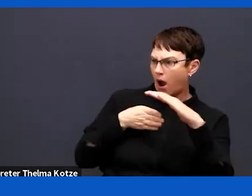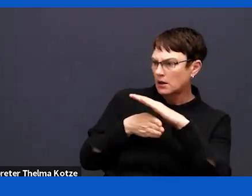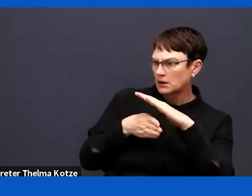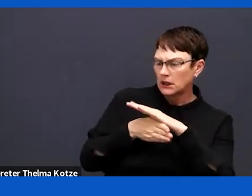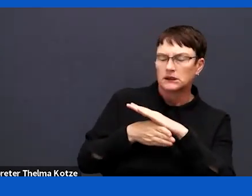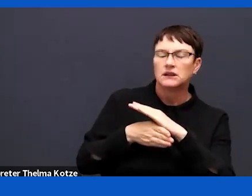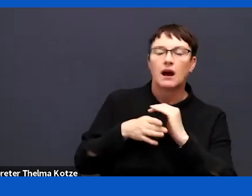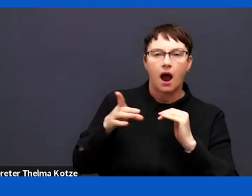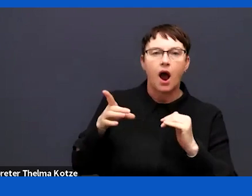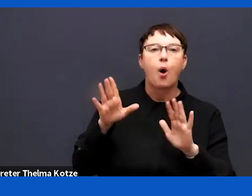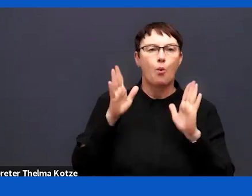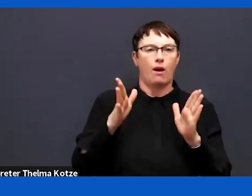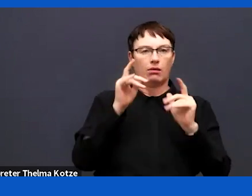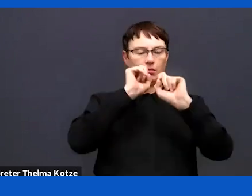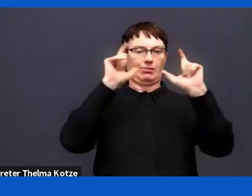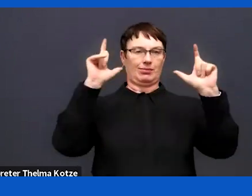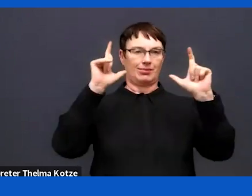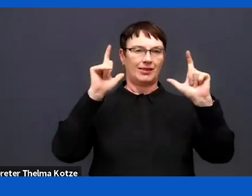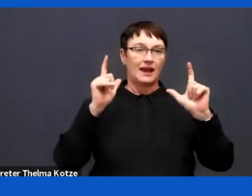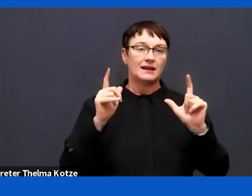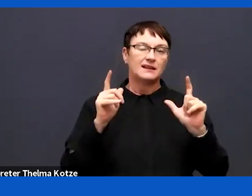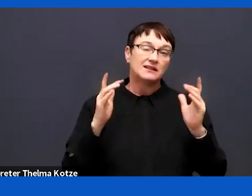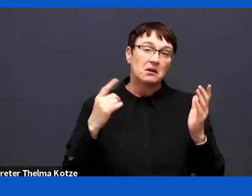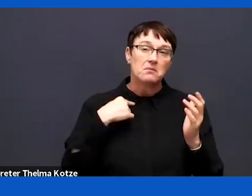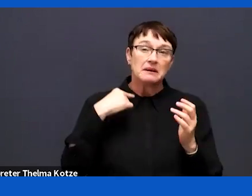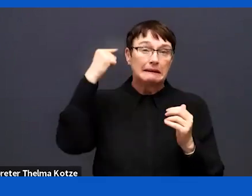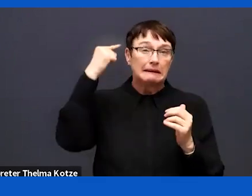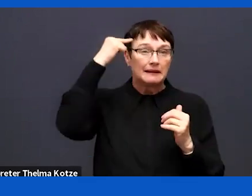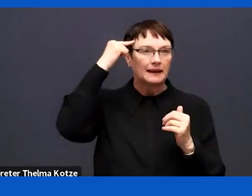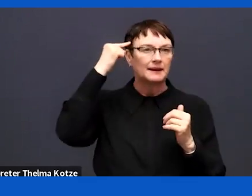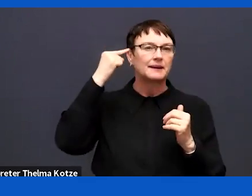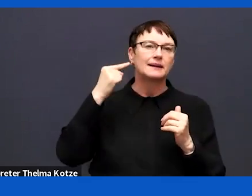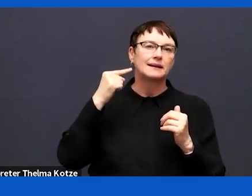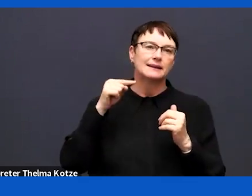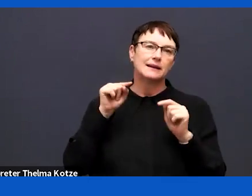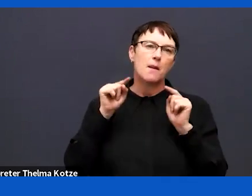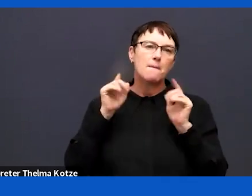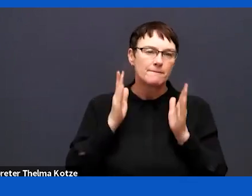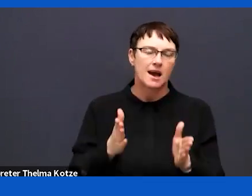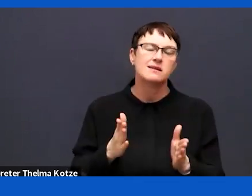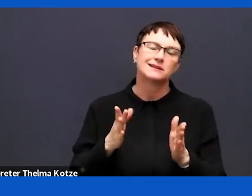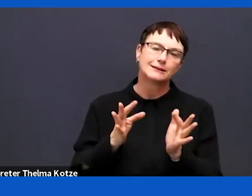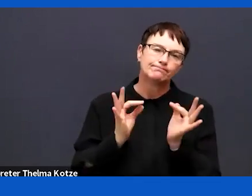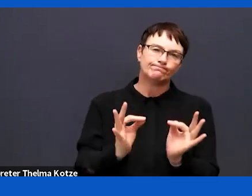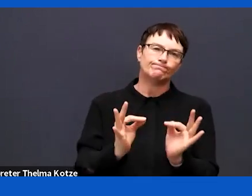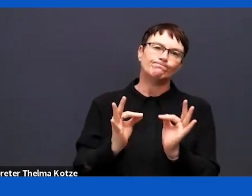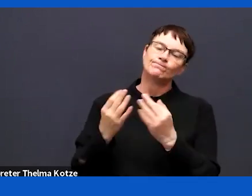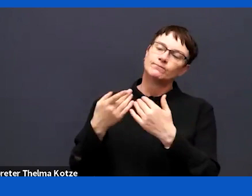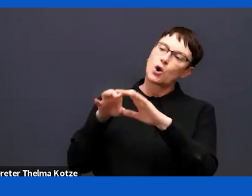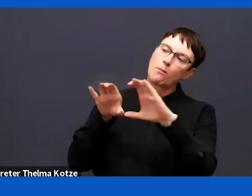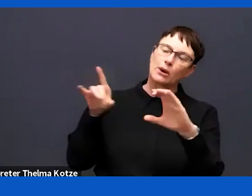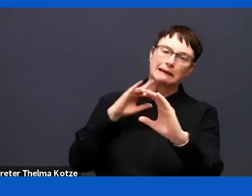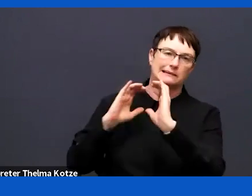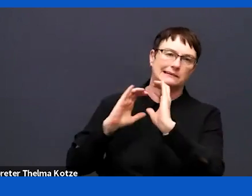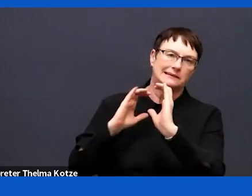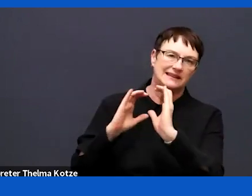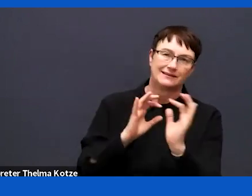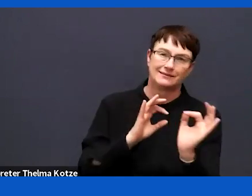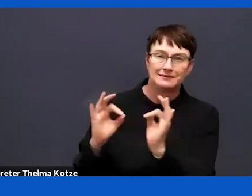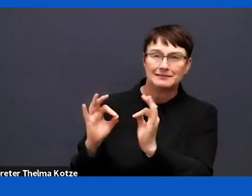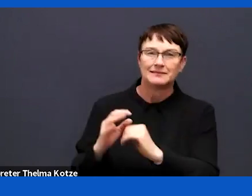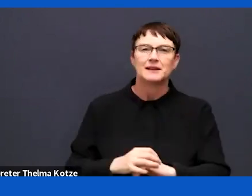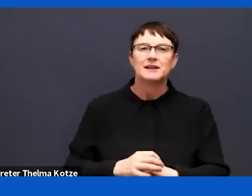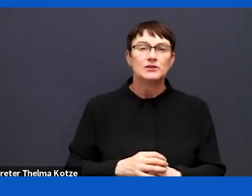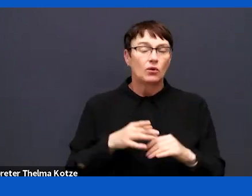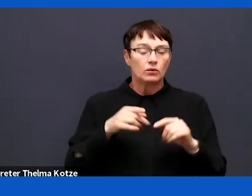on the horizon is probably around the notion of sort of AI and maybe large language models as an example, as a way to kind